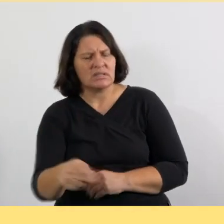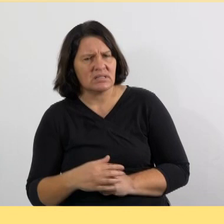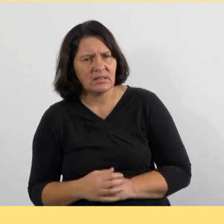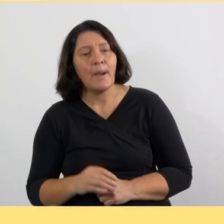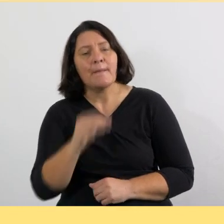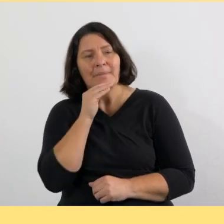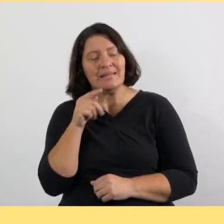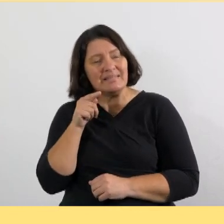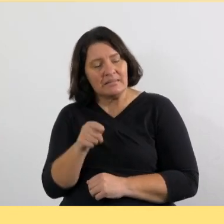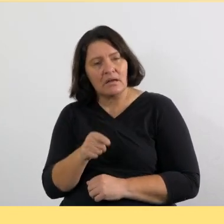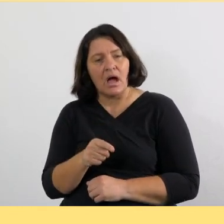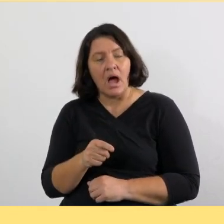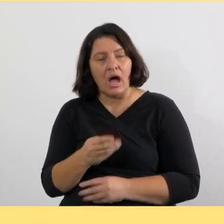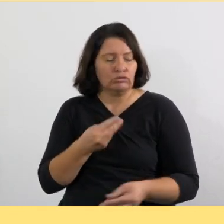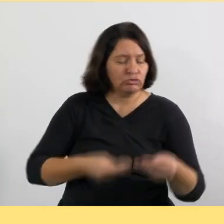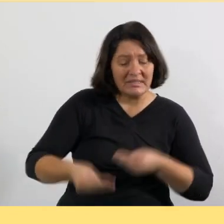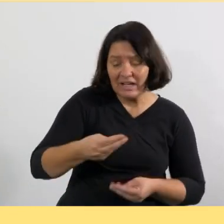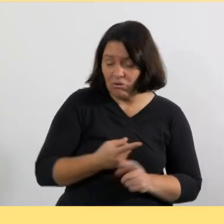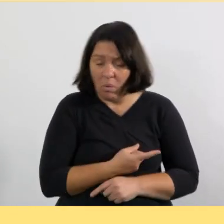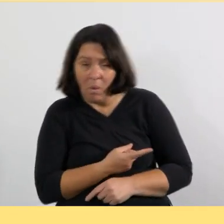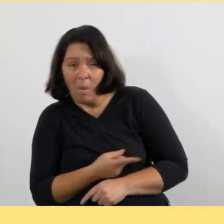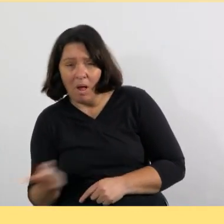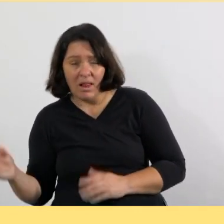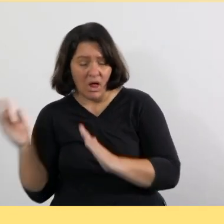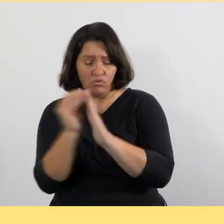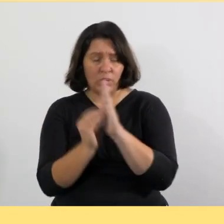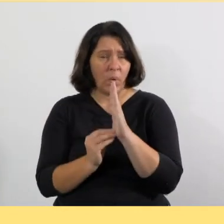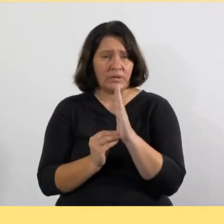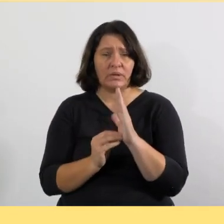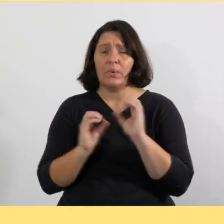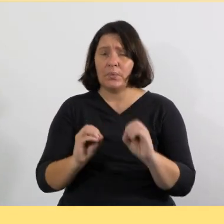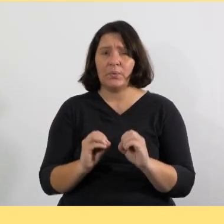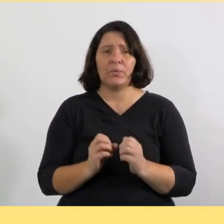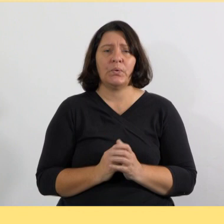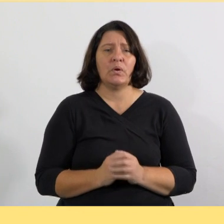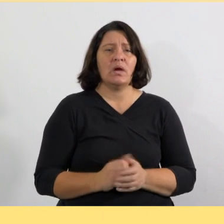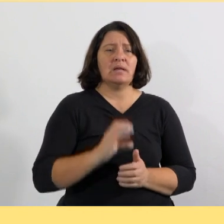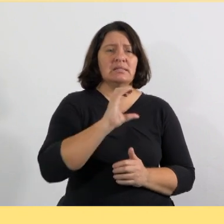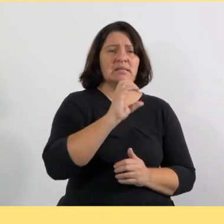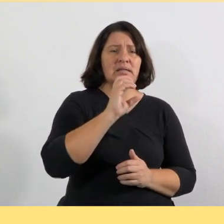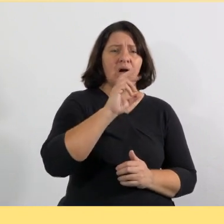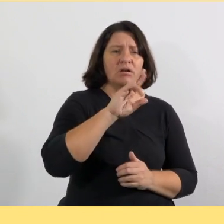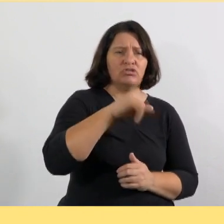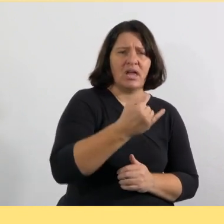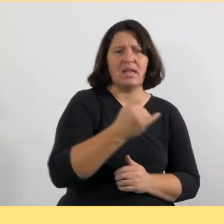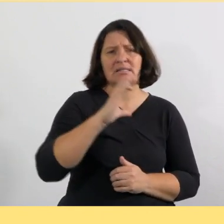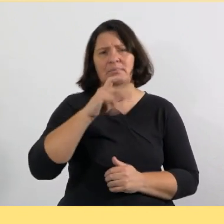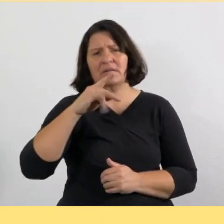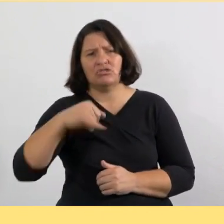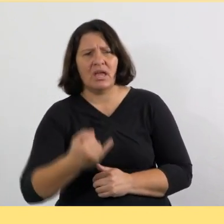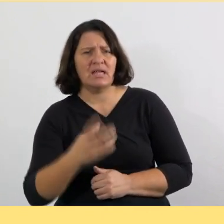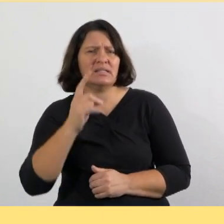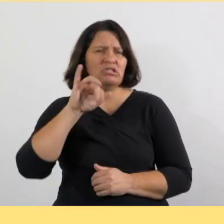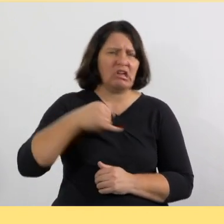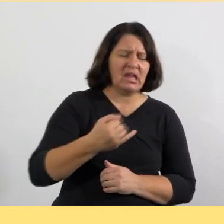It is a journal in which all transactions that are not recorded in the CIJ, the CPJ, the